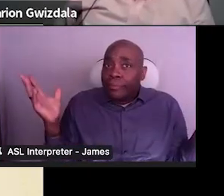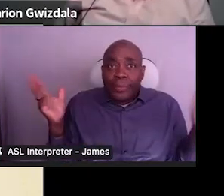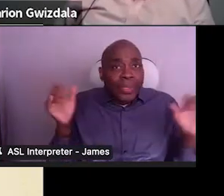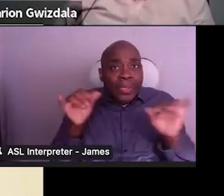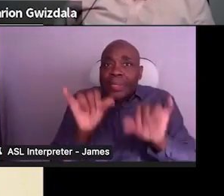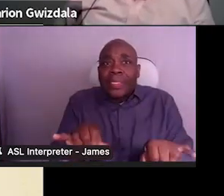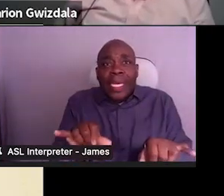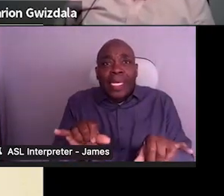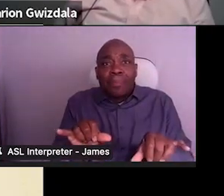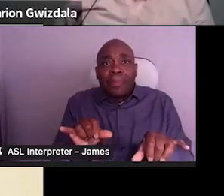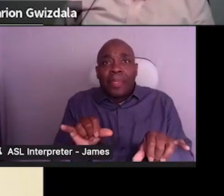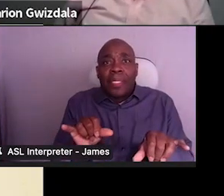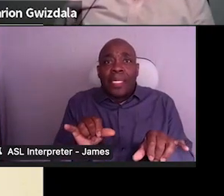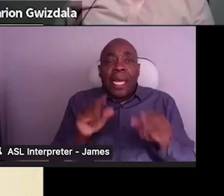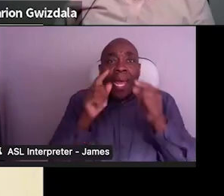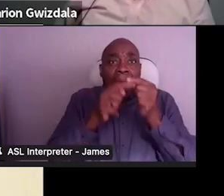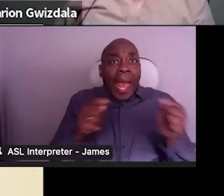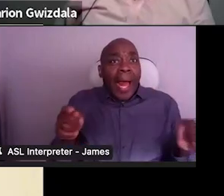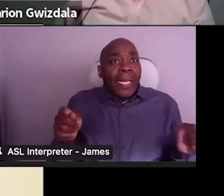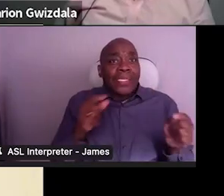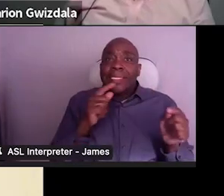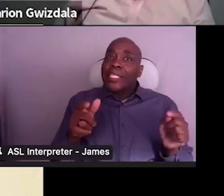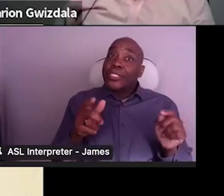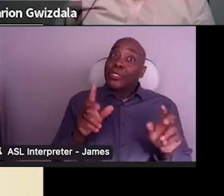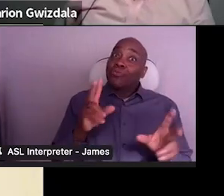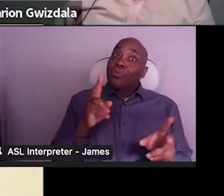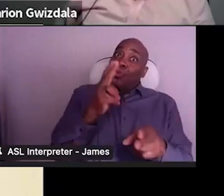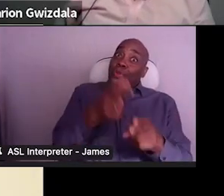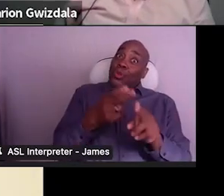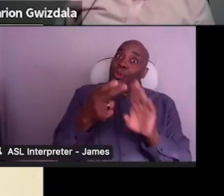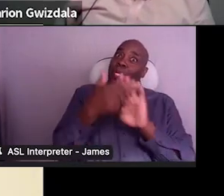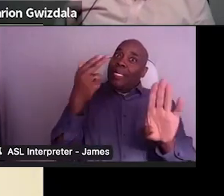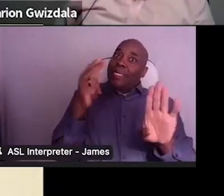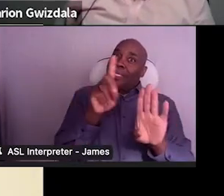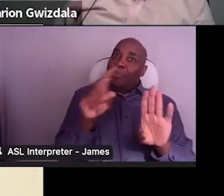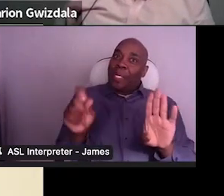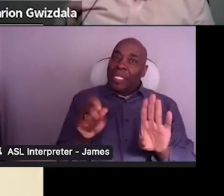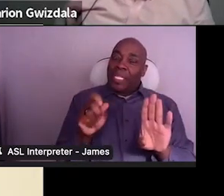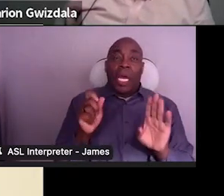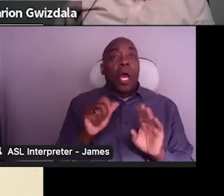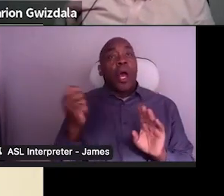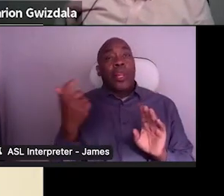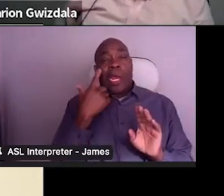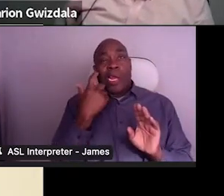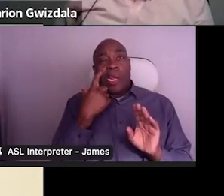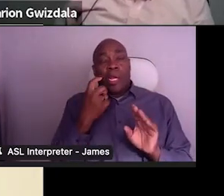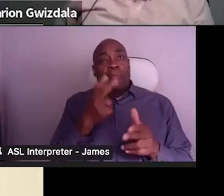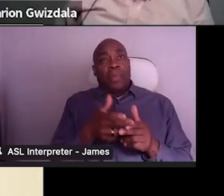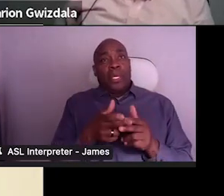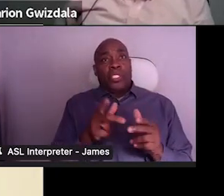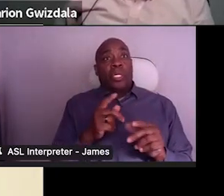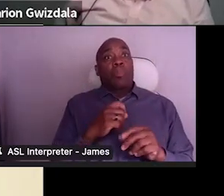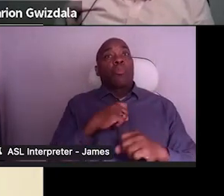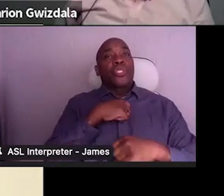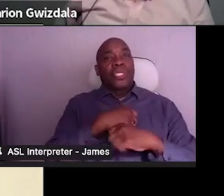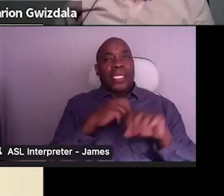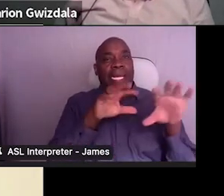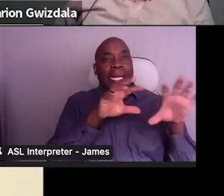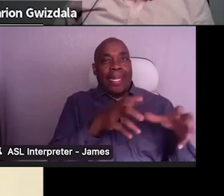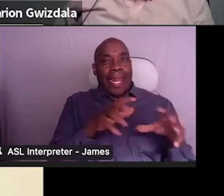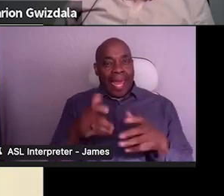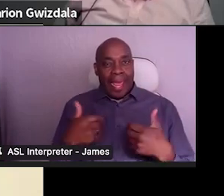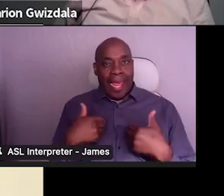allergies. Allergies to dogs do not rise to the level of a disability. One of the things I mentioned earlier is that there are certain